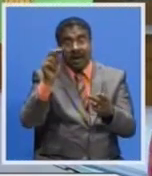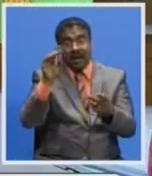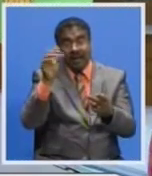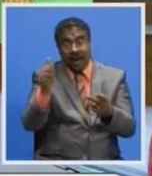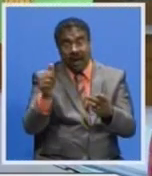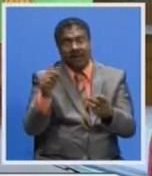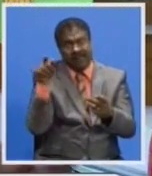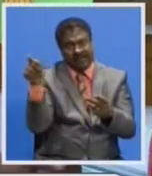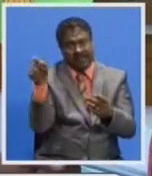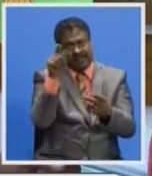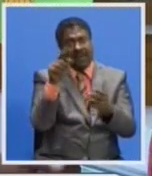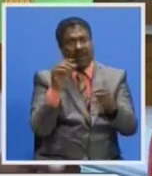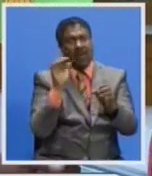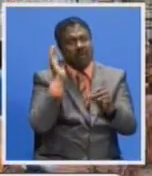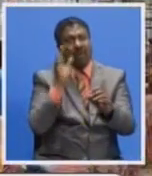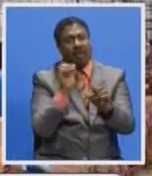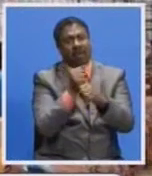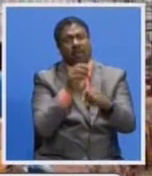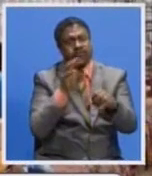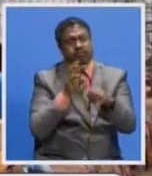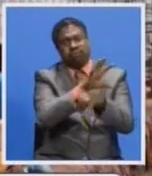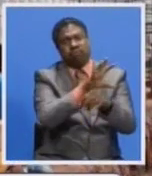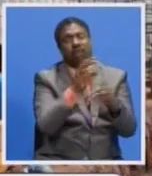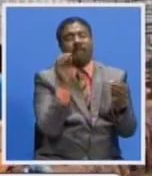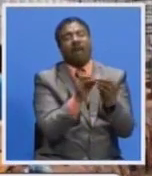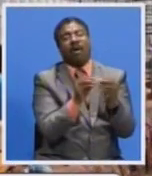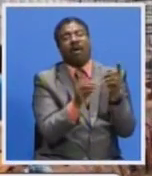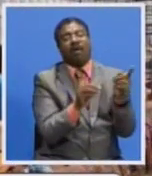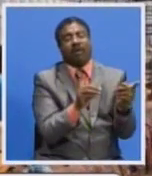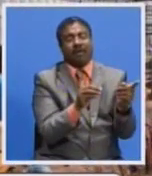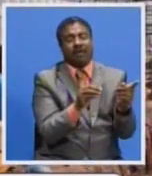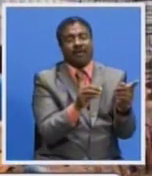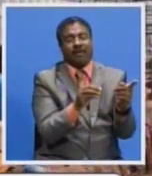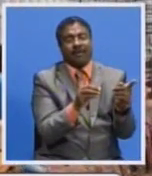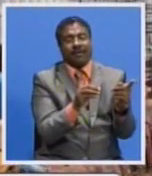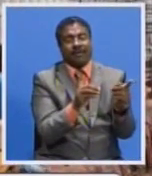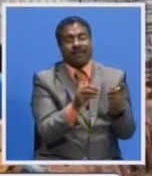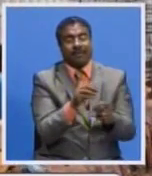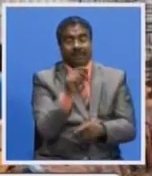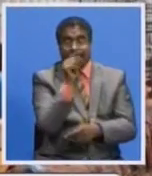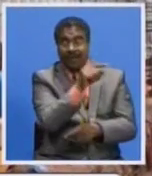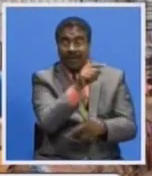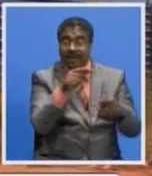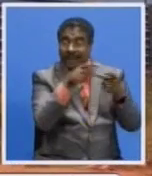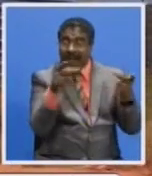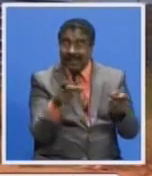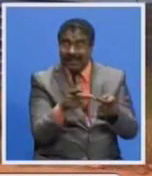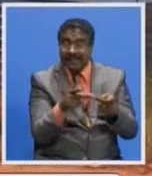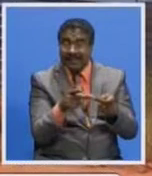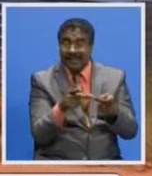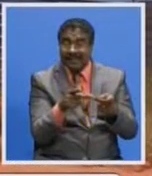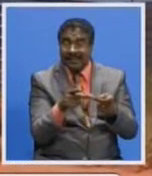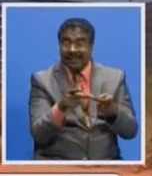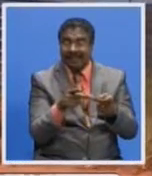the water in order for water to come through. And Dr. Ed Chomba is however aware of vandals. Therefore, measures have been